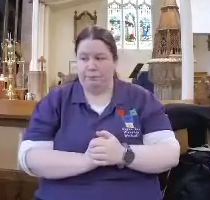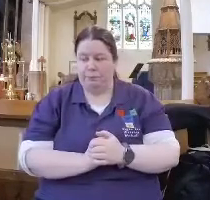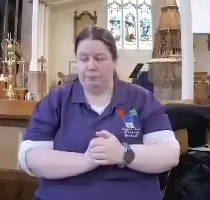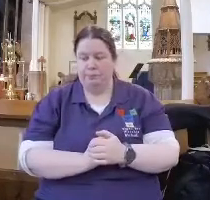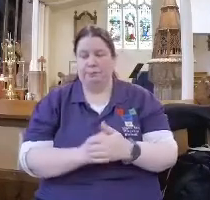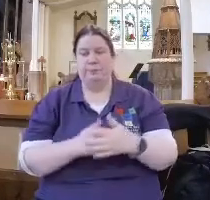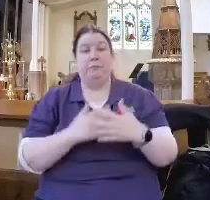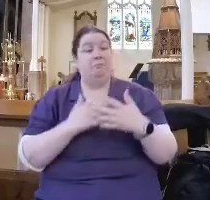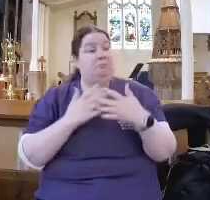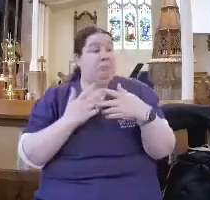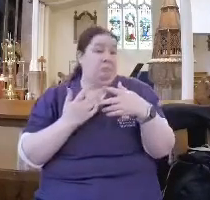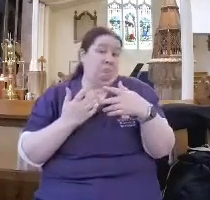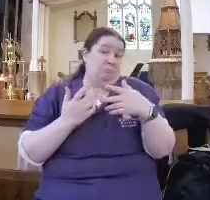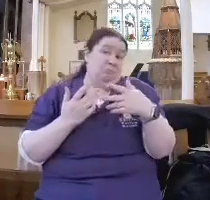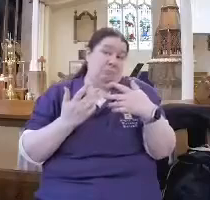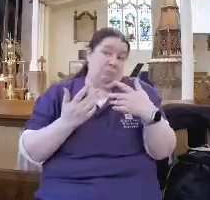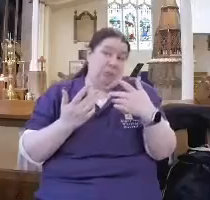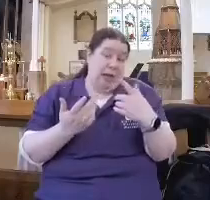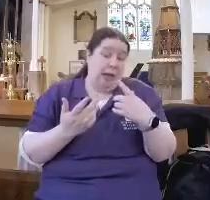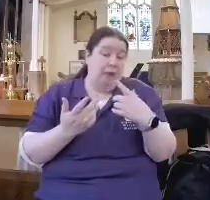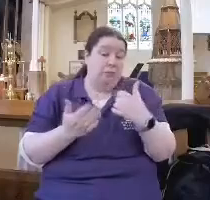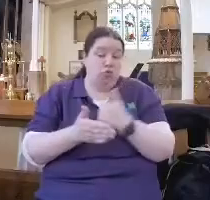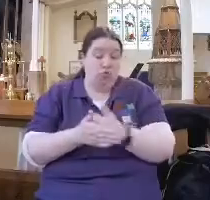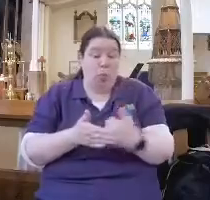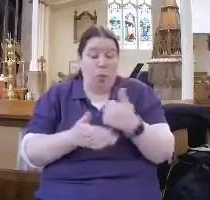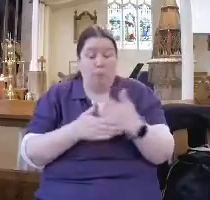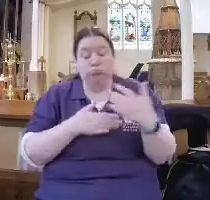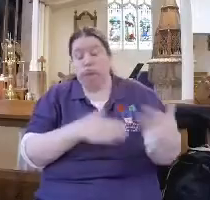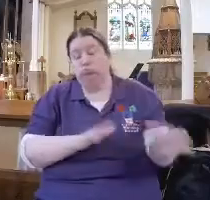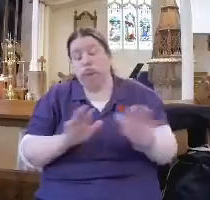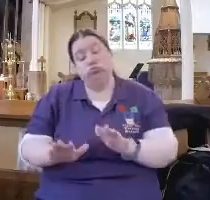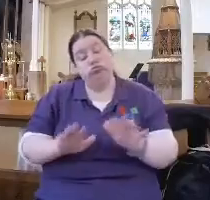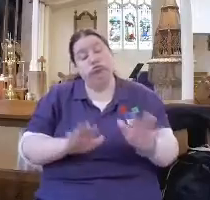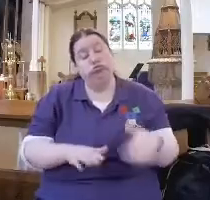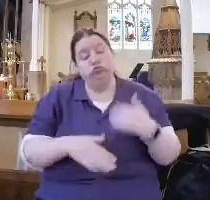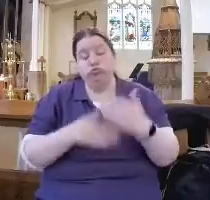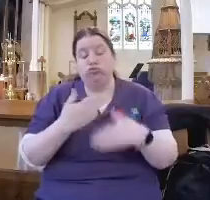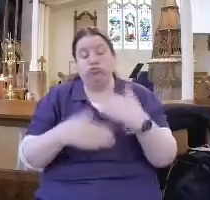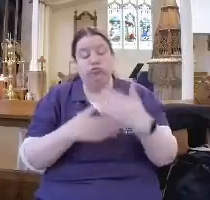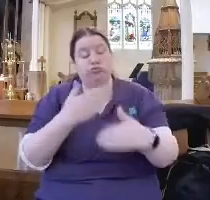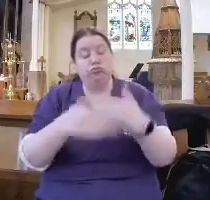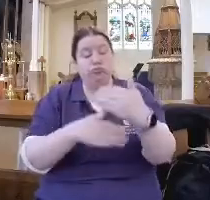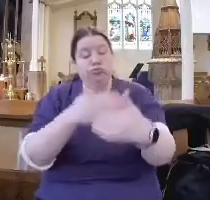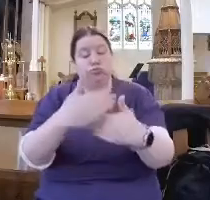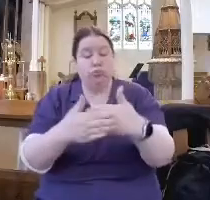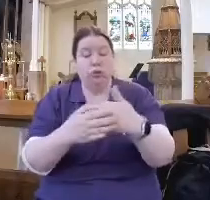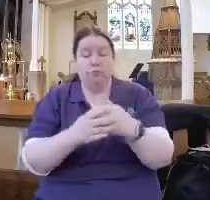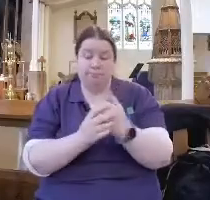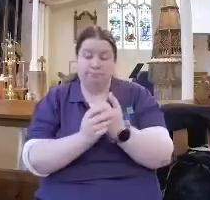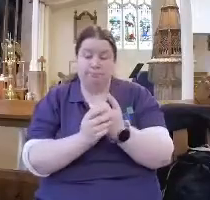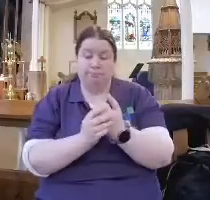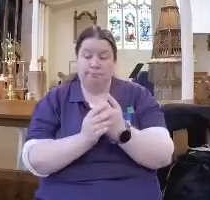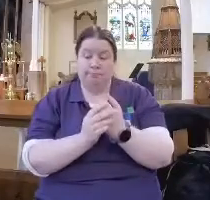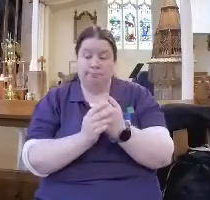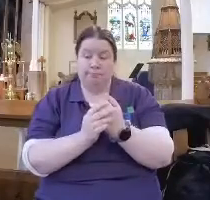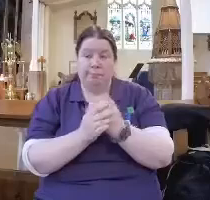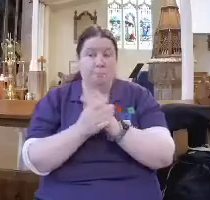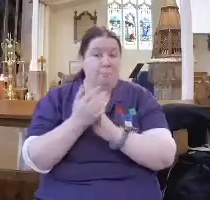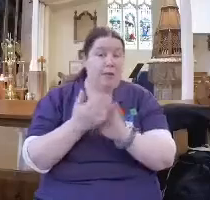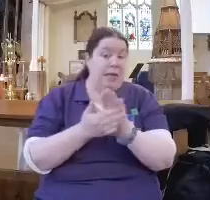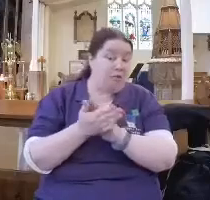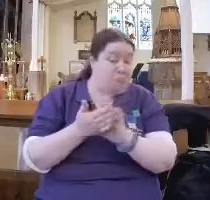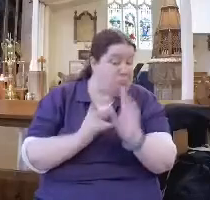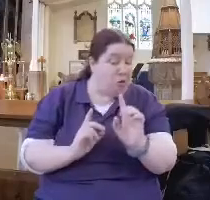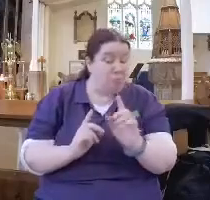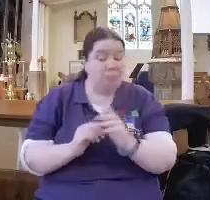You can even have a rhythm within this. So, for example, what I mean by that is, for